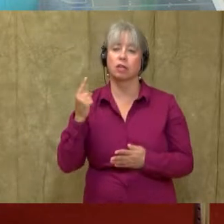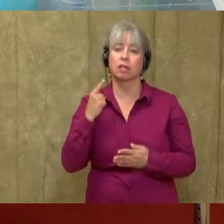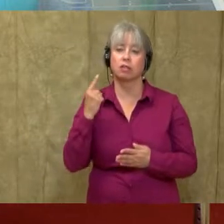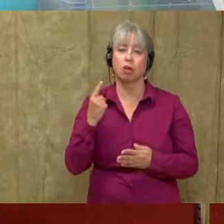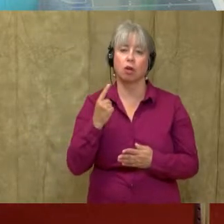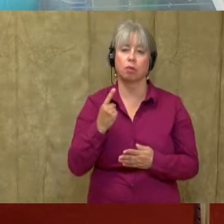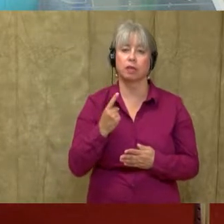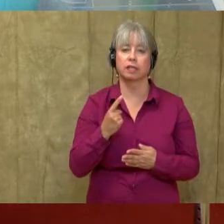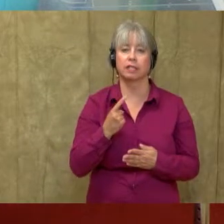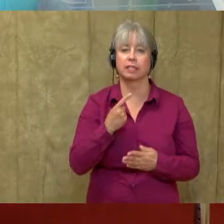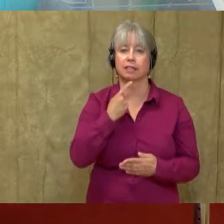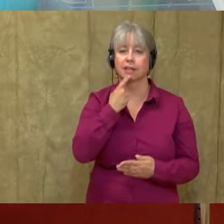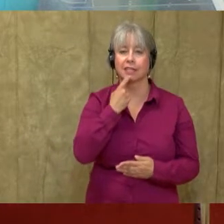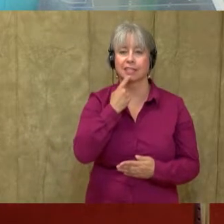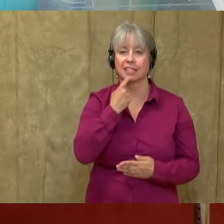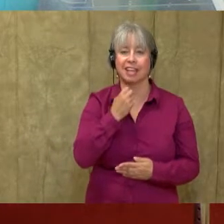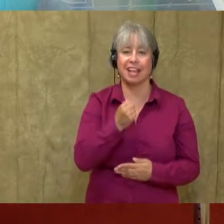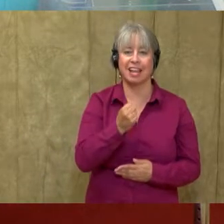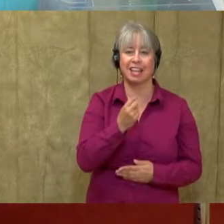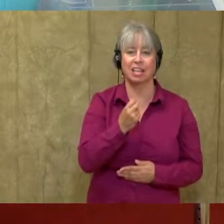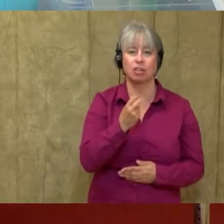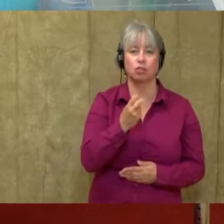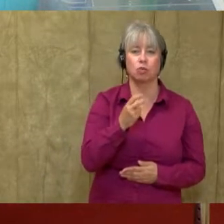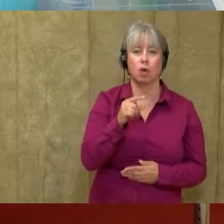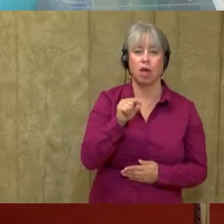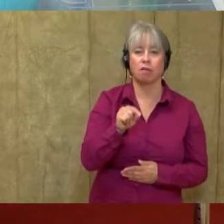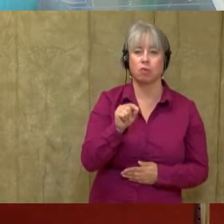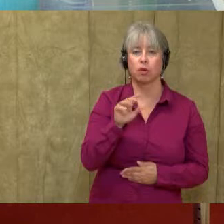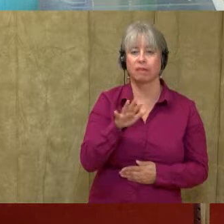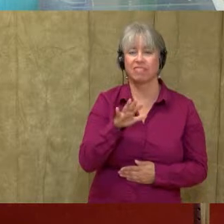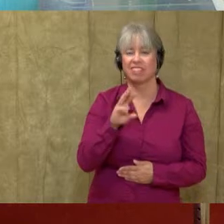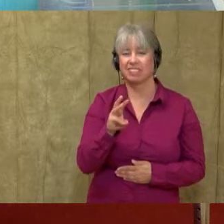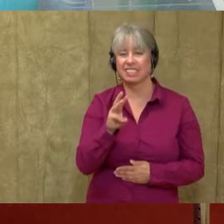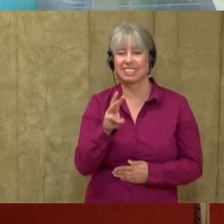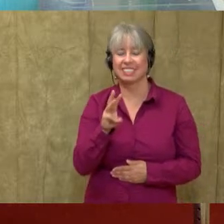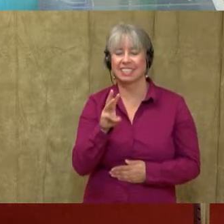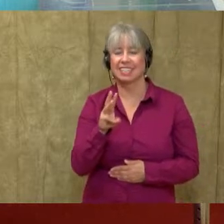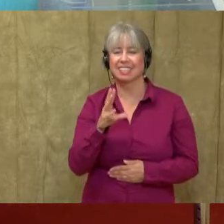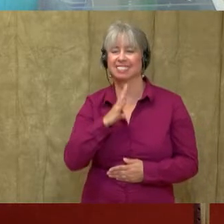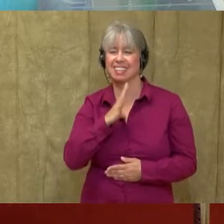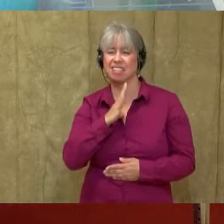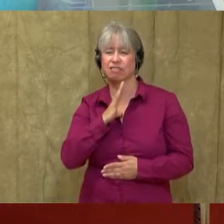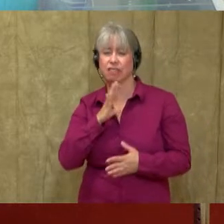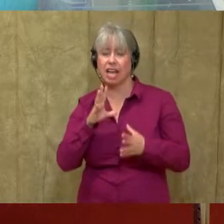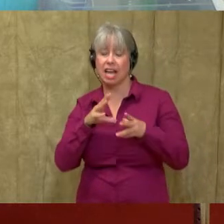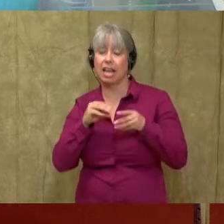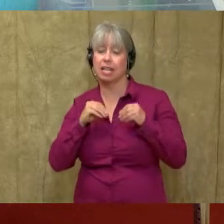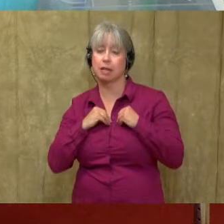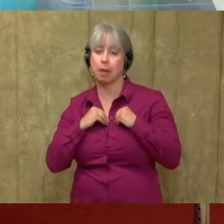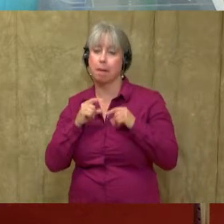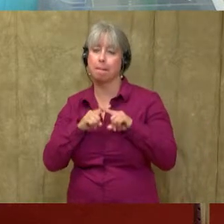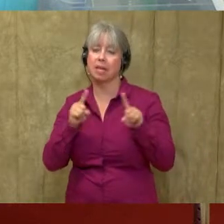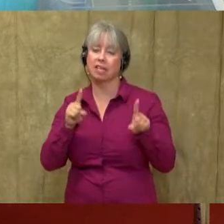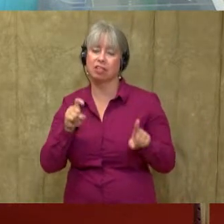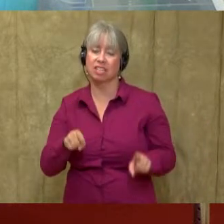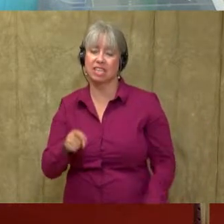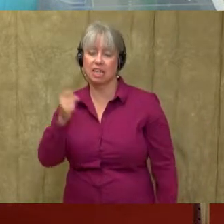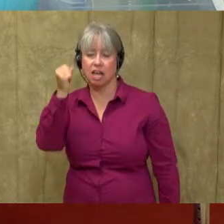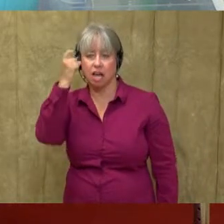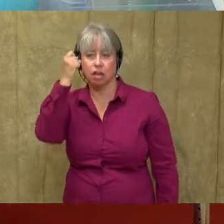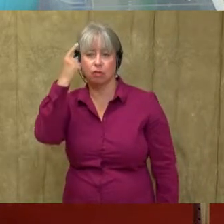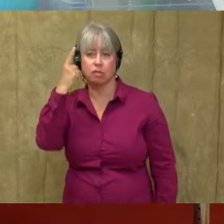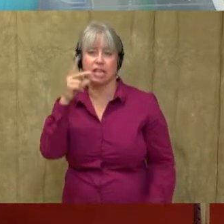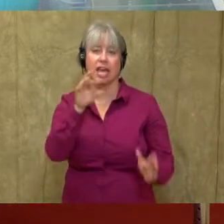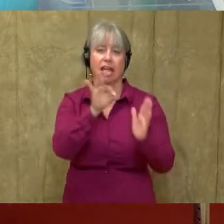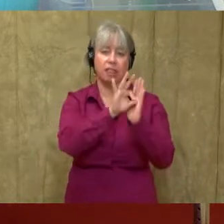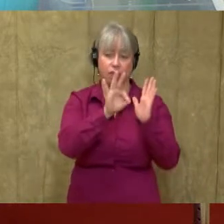12.56. That kept them from having to do another step. And that's completely fine. As long as you understand the formula, it's okay